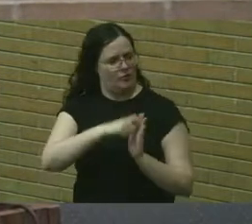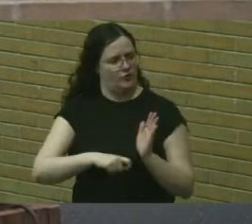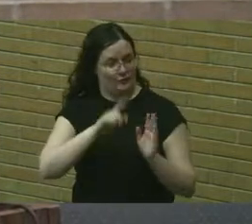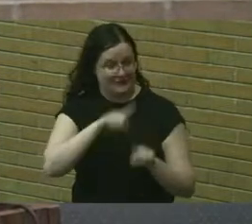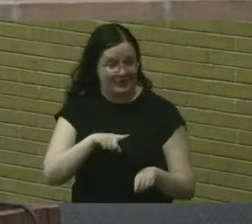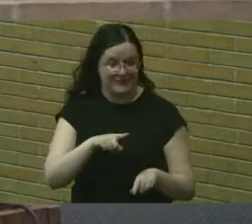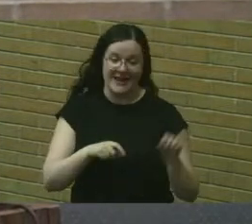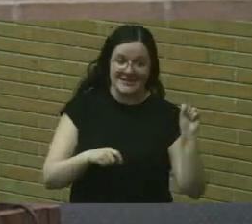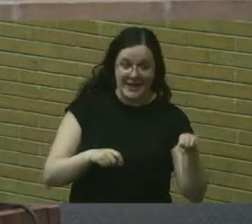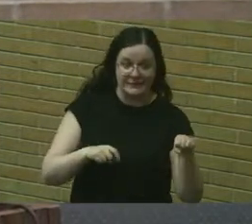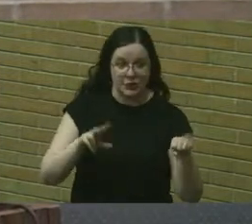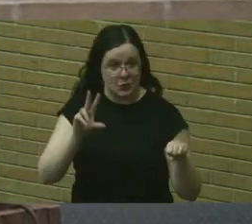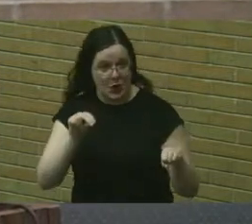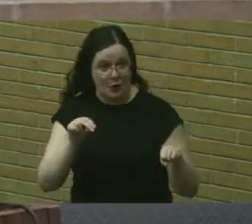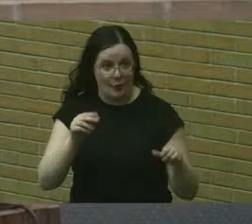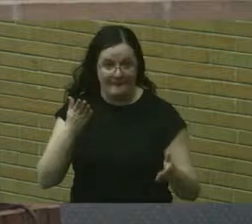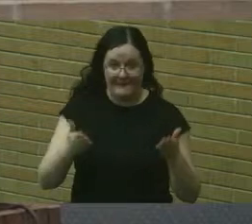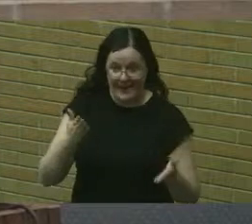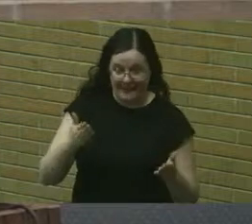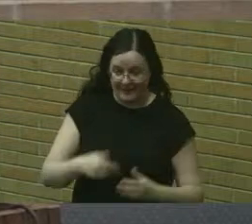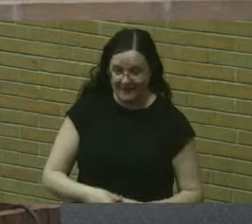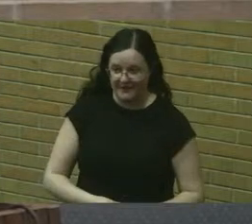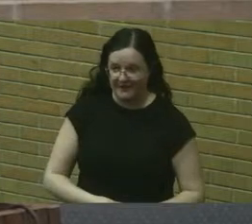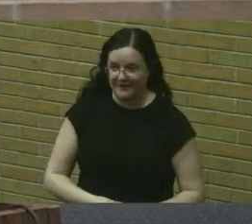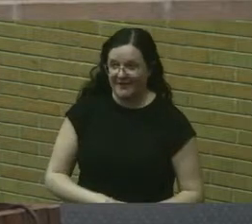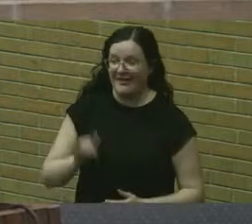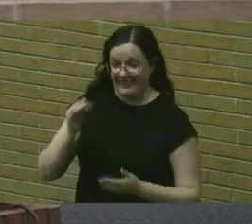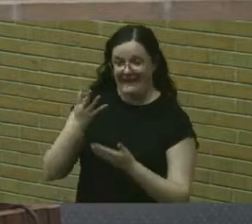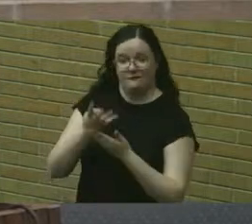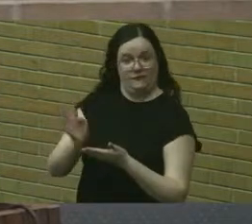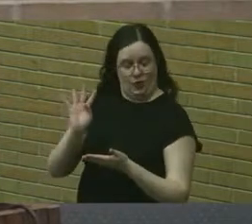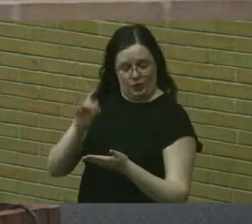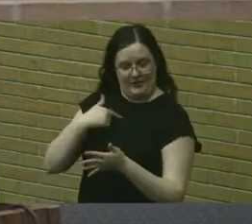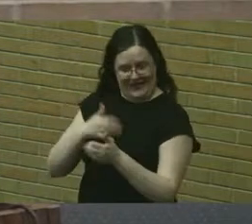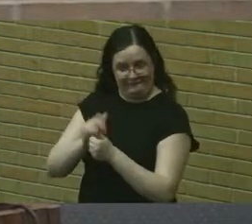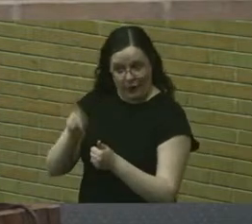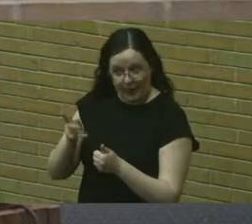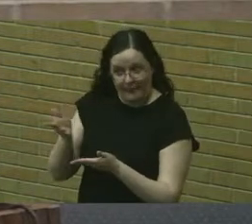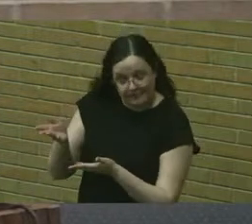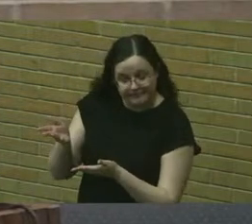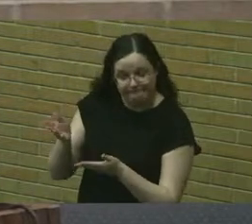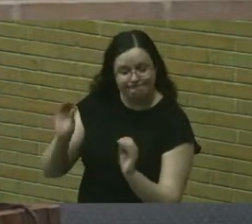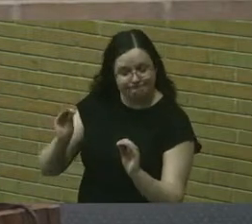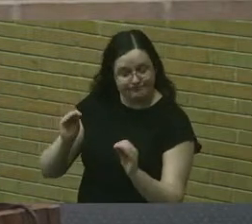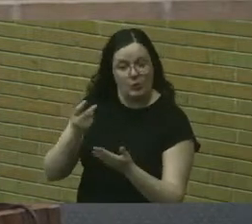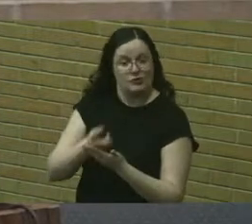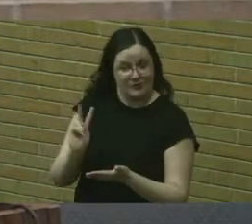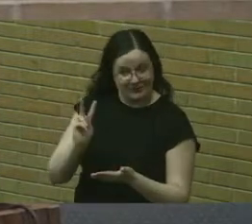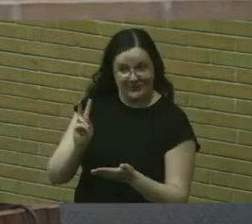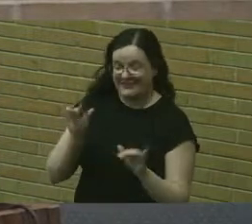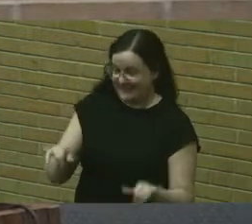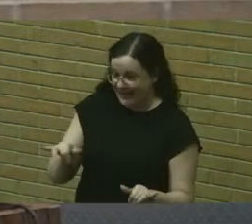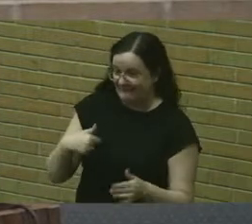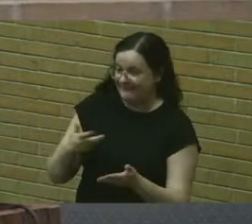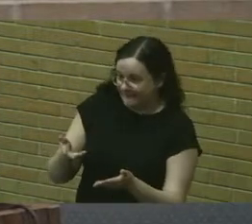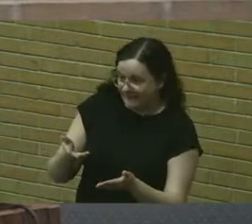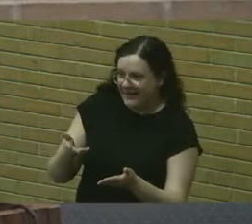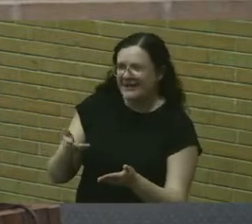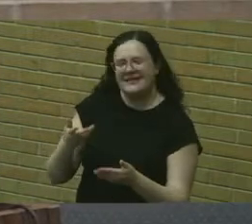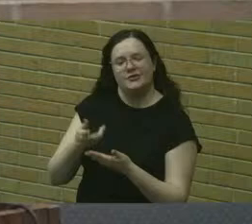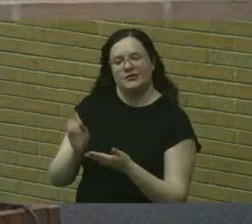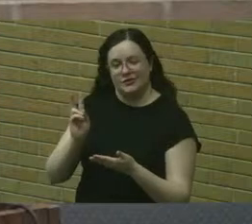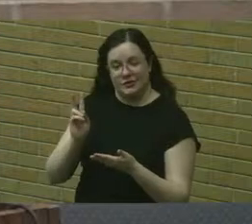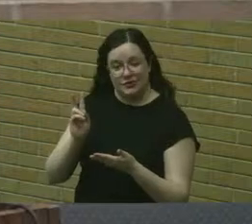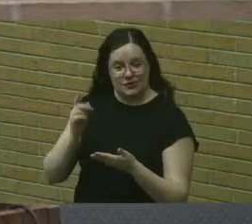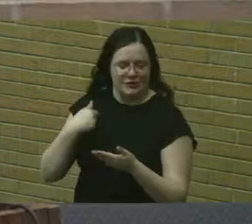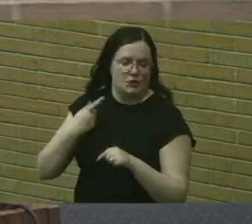maybe, which 4 weeks ago I came and followed up, asked again. 2 weeks ago, I was sick, I wasn't able to come. Here I am